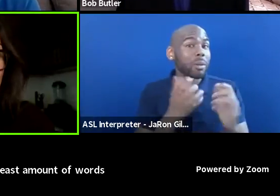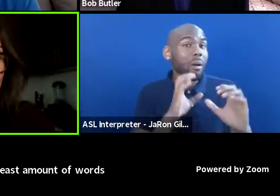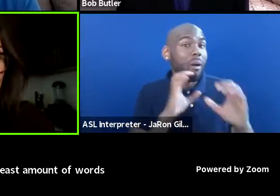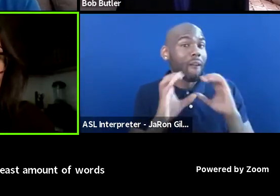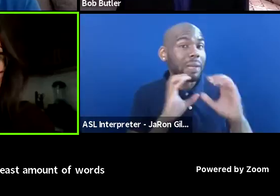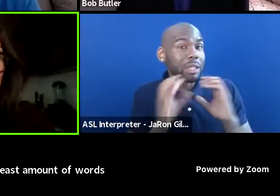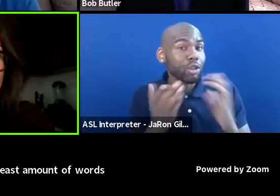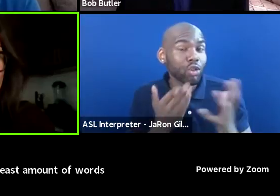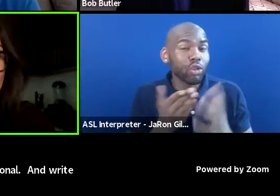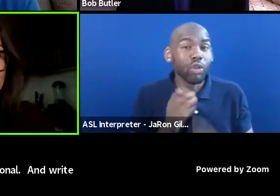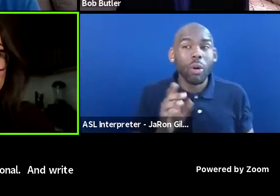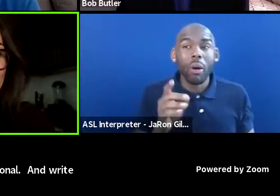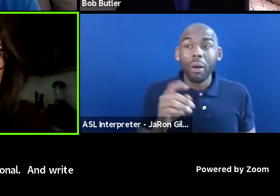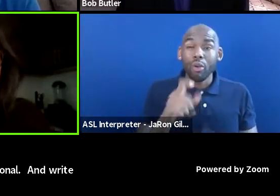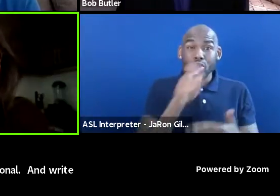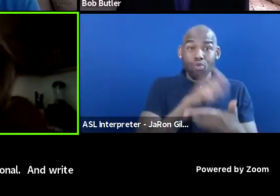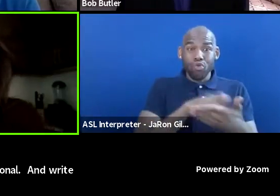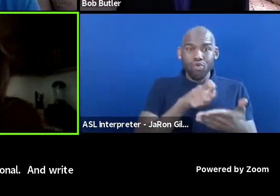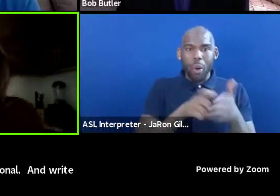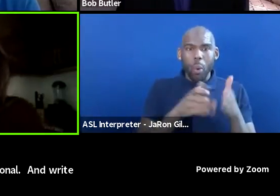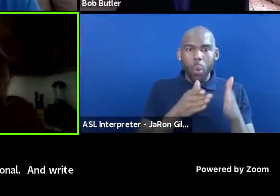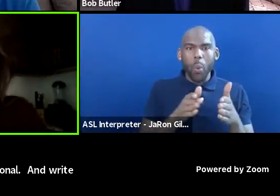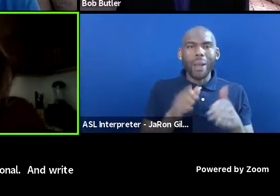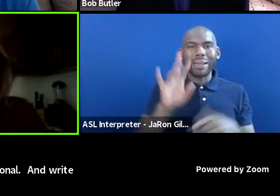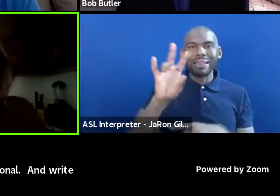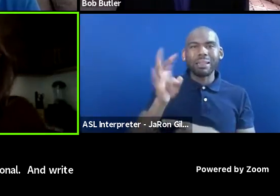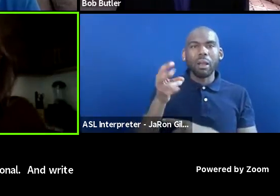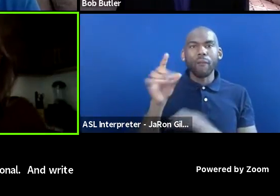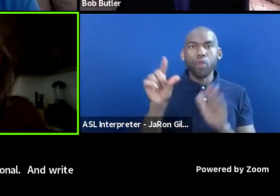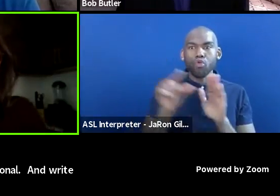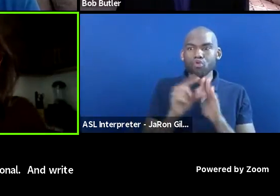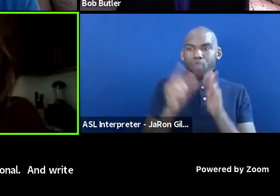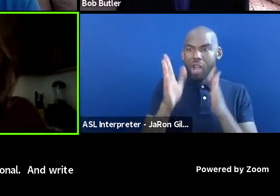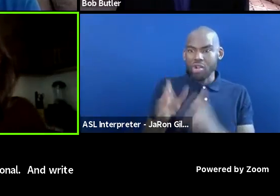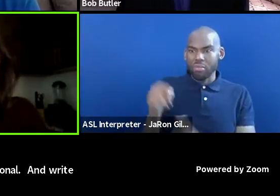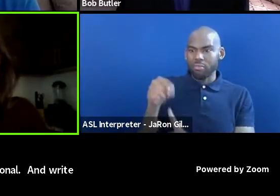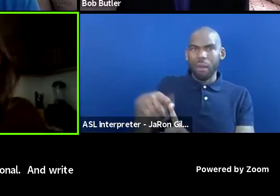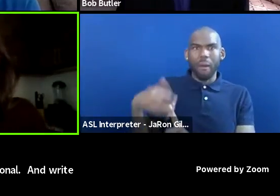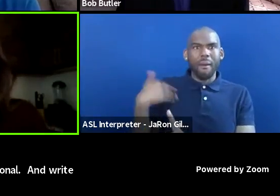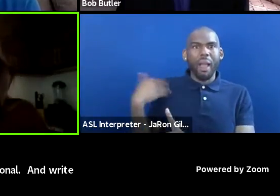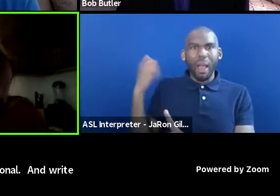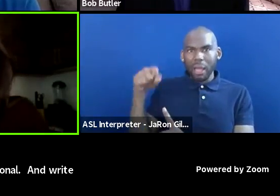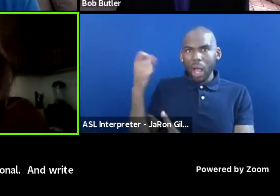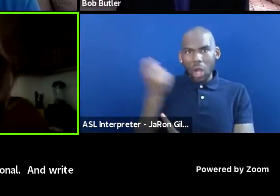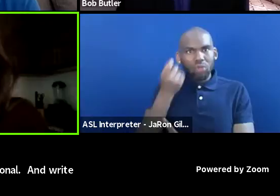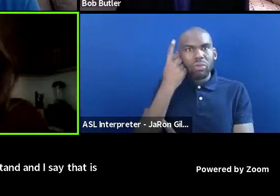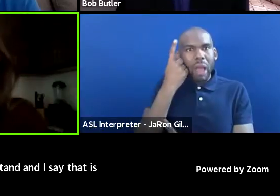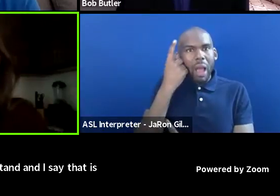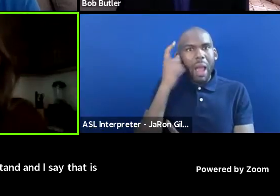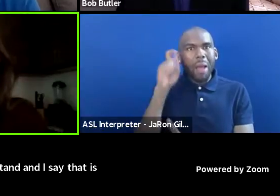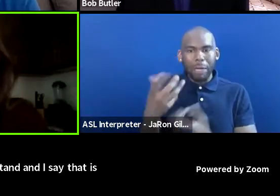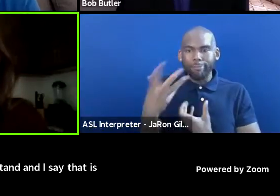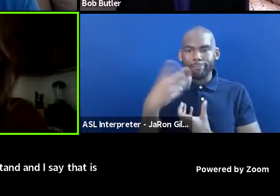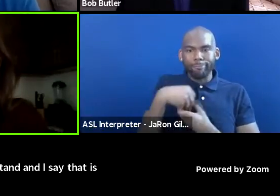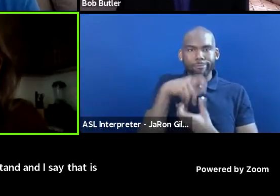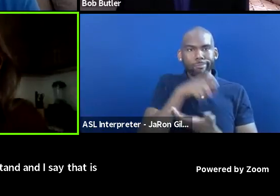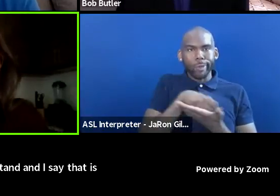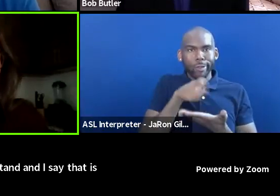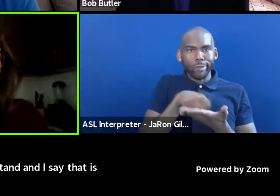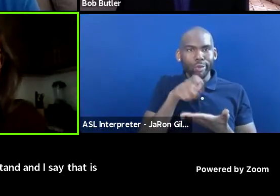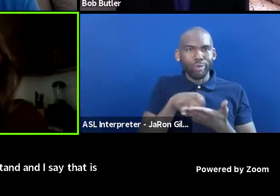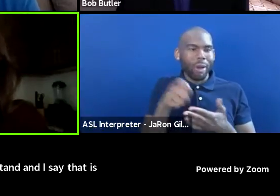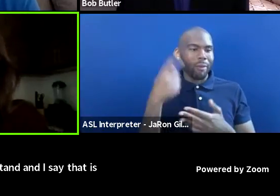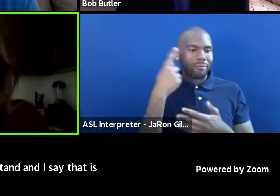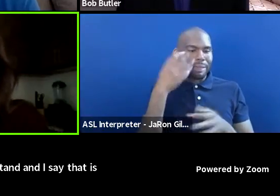a 7th grader could understand. So I always say that that's kind of how I was brought up to write, was just keep it